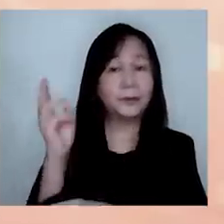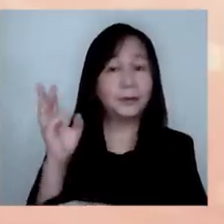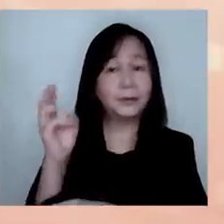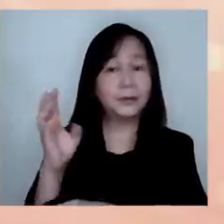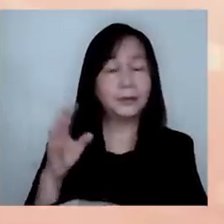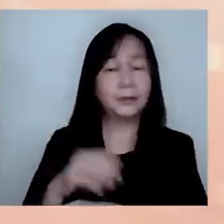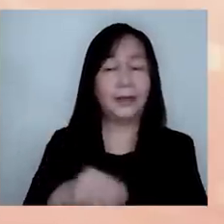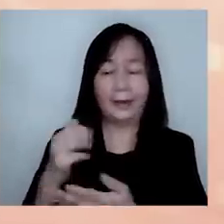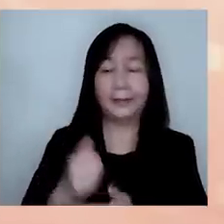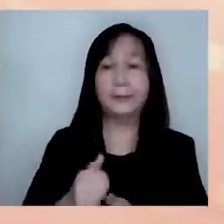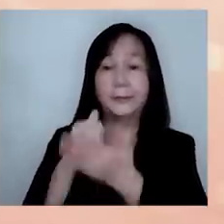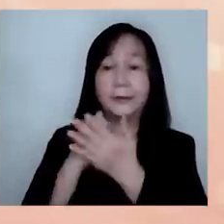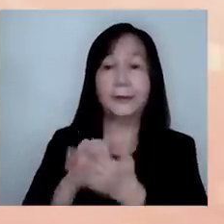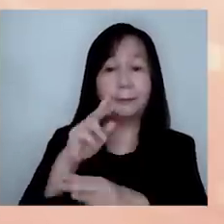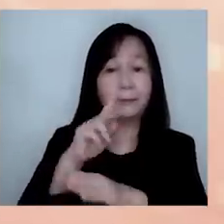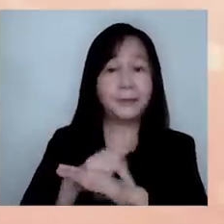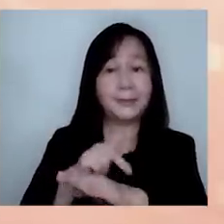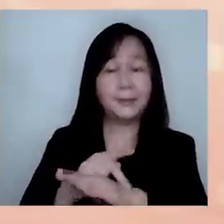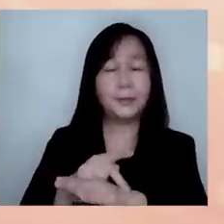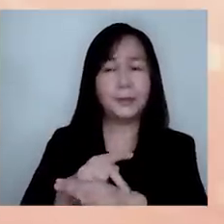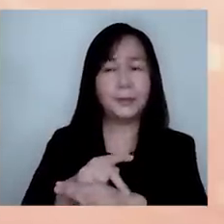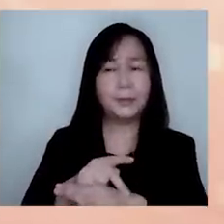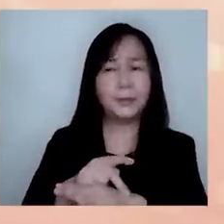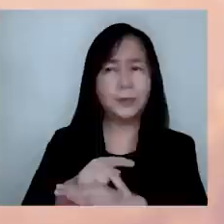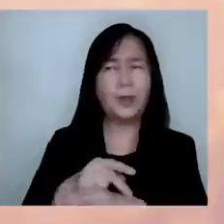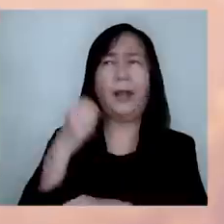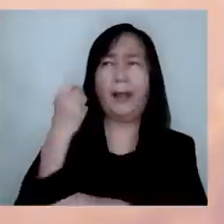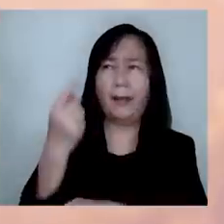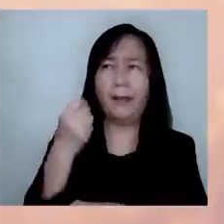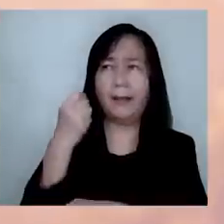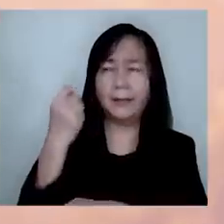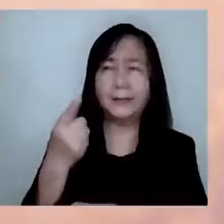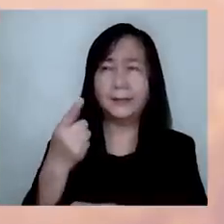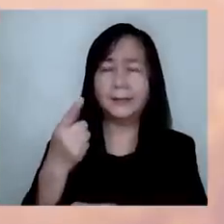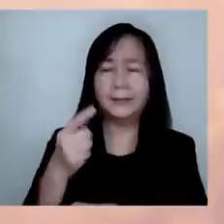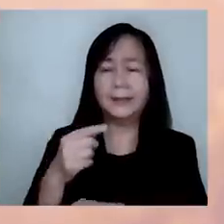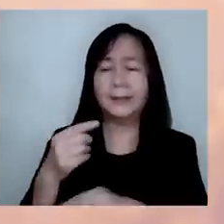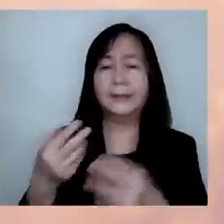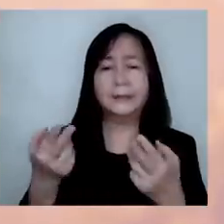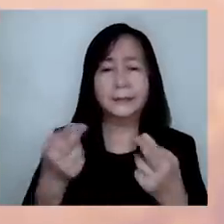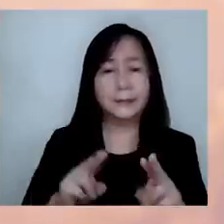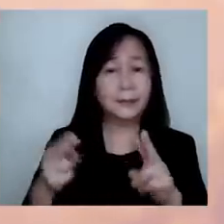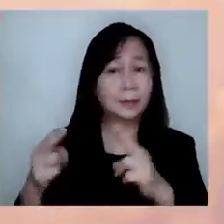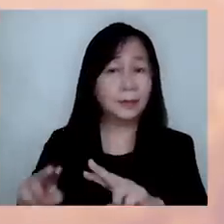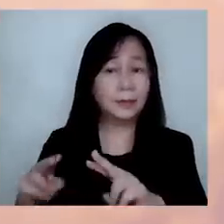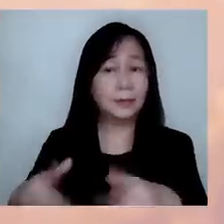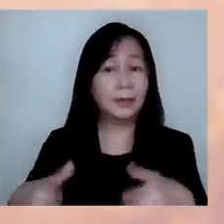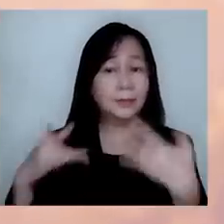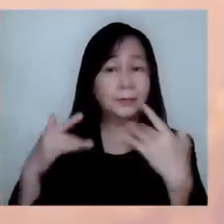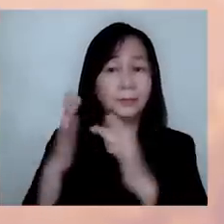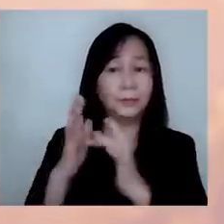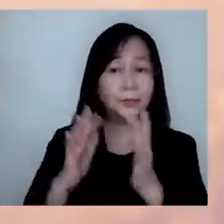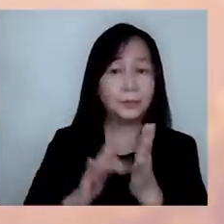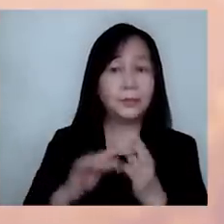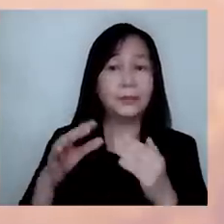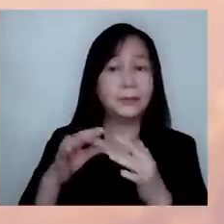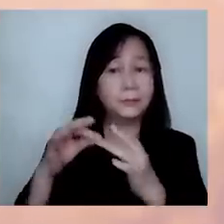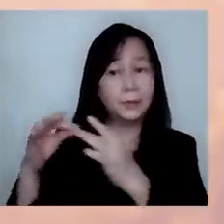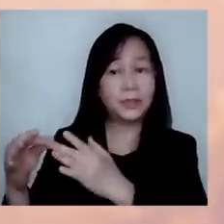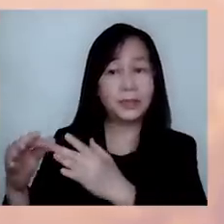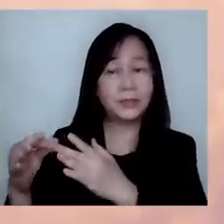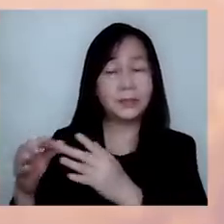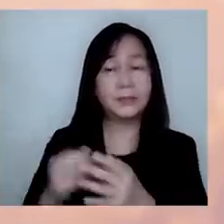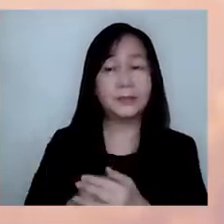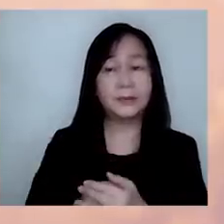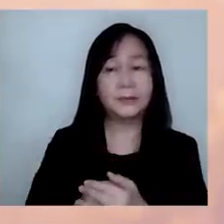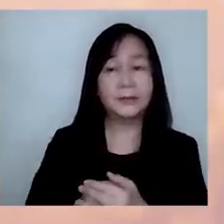interpret the events in the life of Jesus especially the line that we use in the